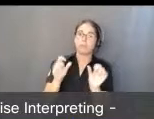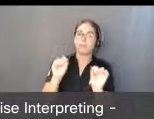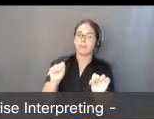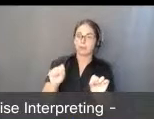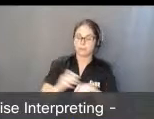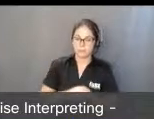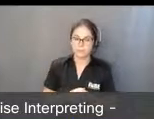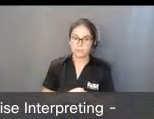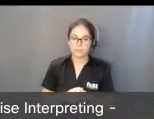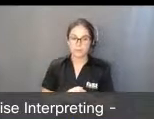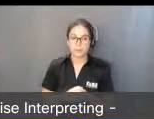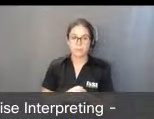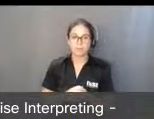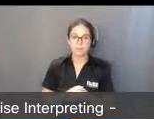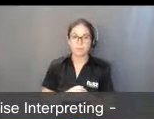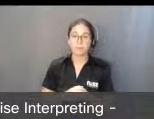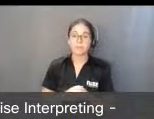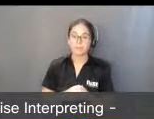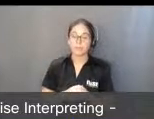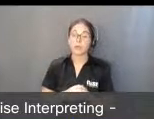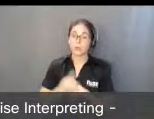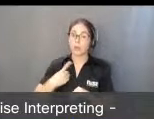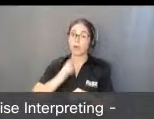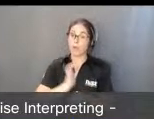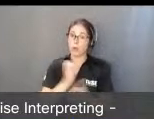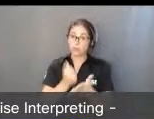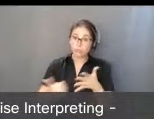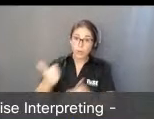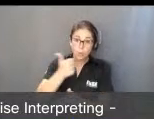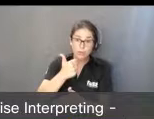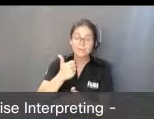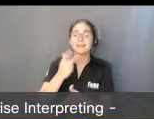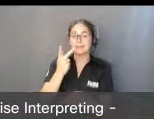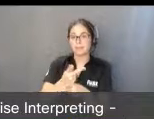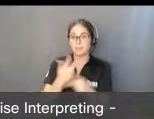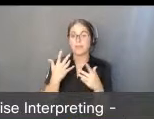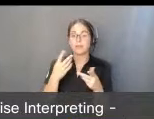to be the health, wellness, and safety of our students and staff.